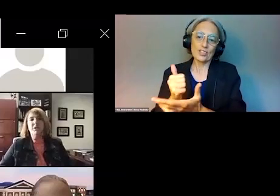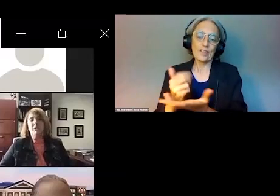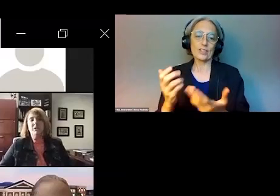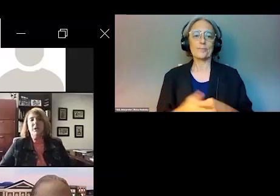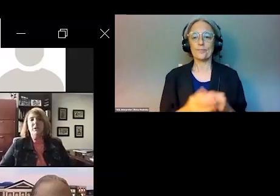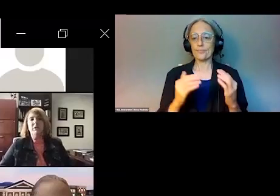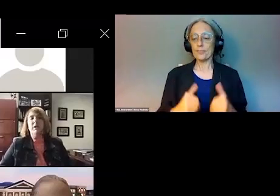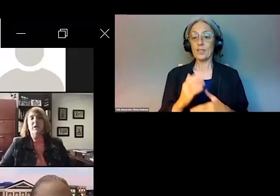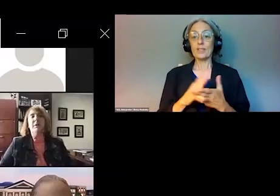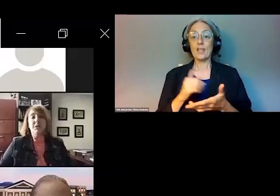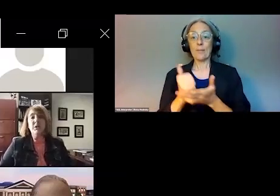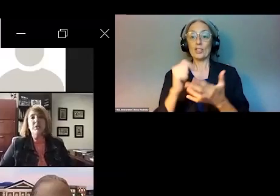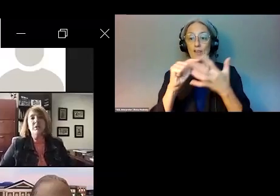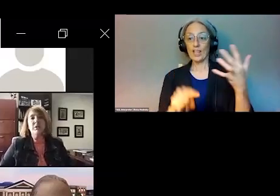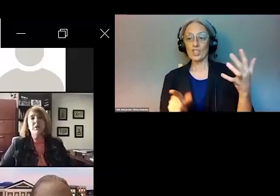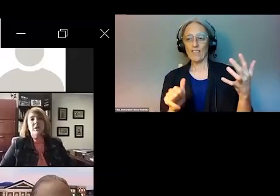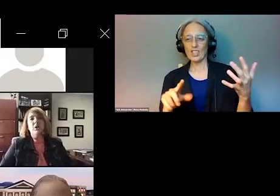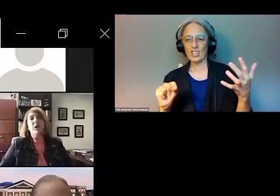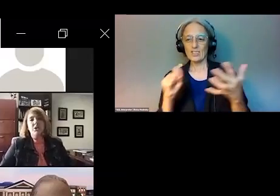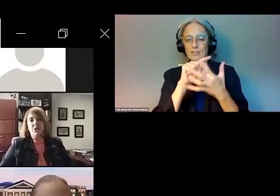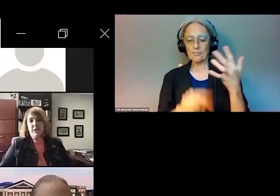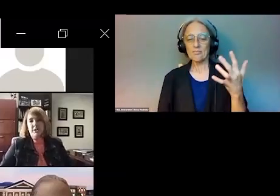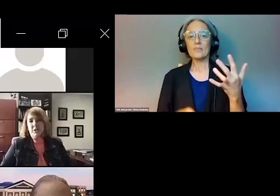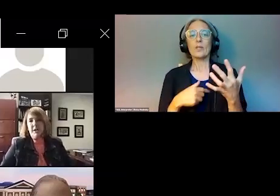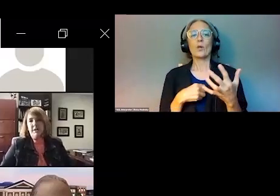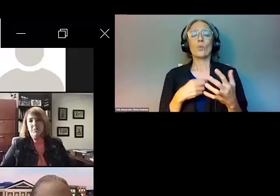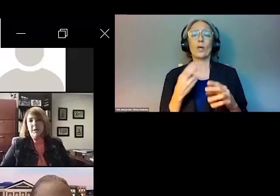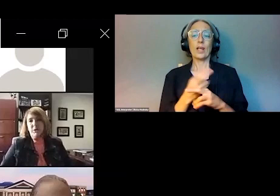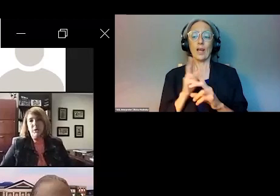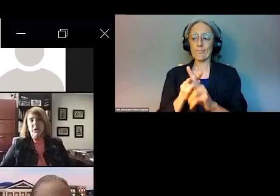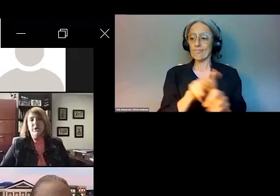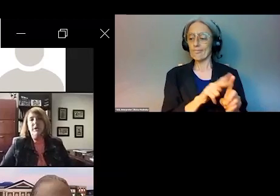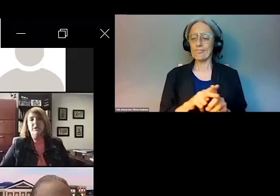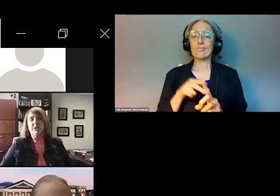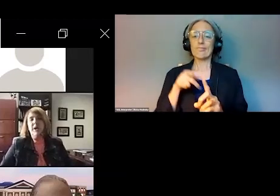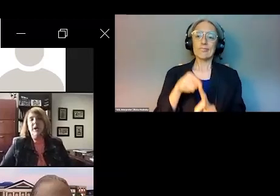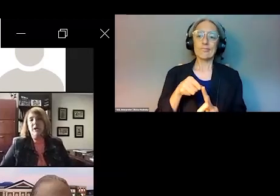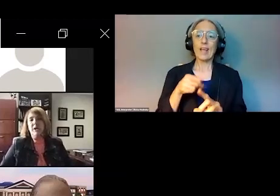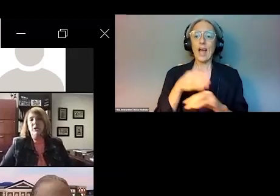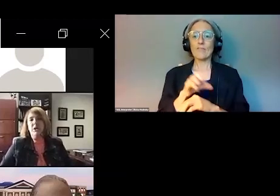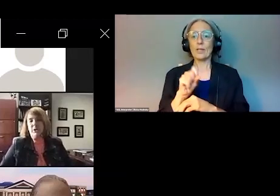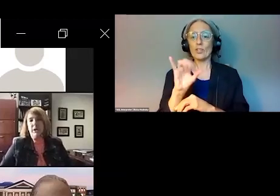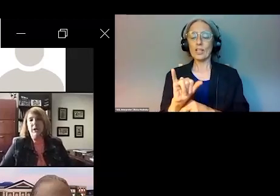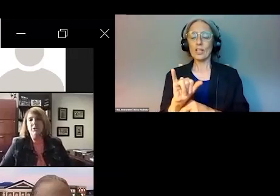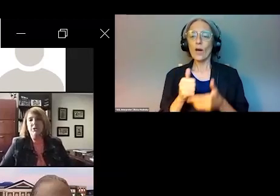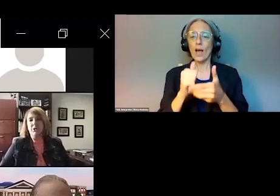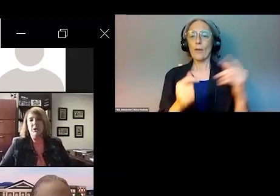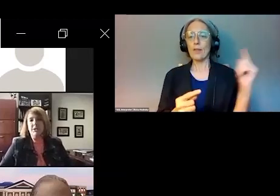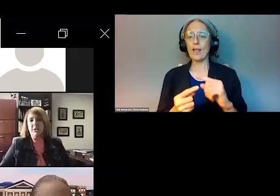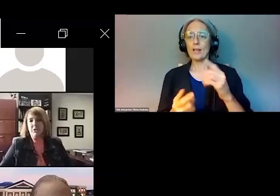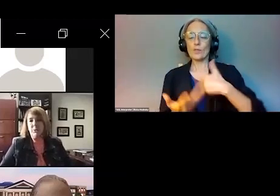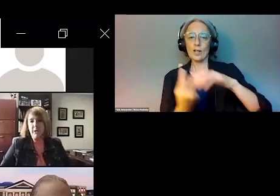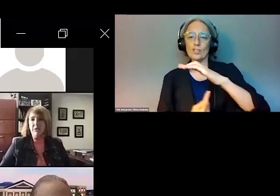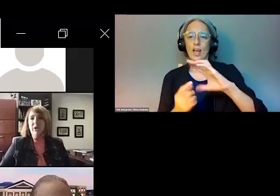some interventions that we could consider to target social isolation after spinal cord injury. And so how could we integrate screening for